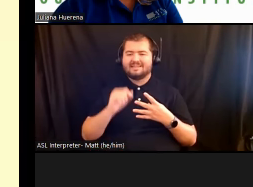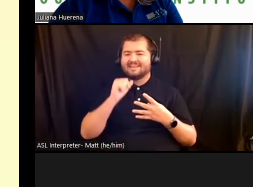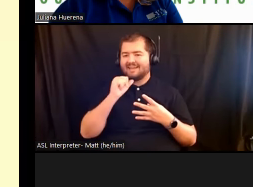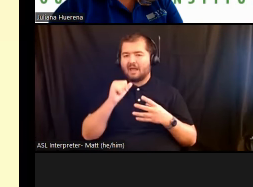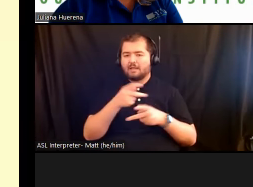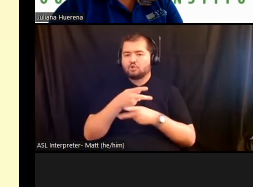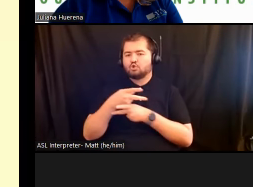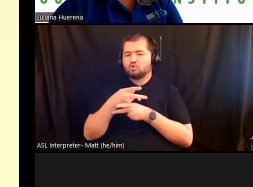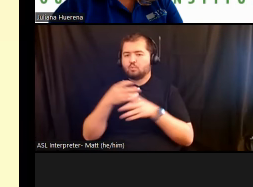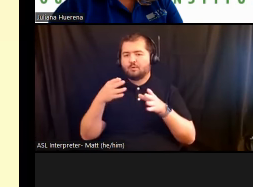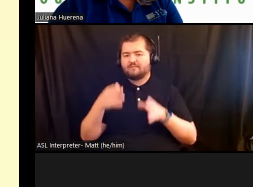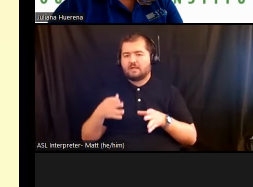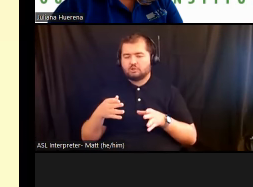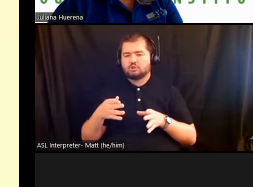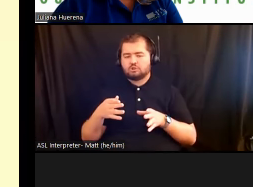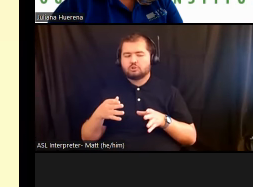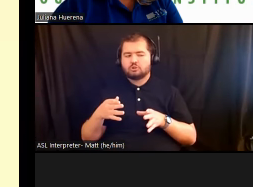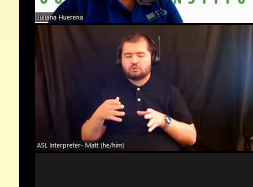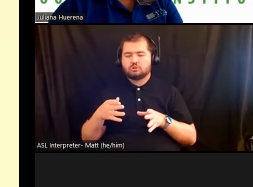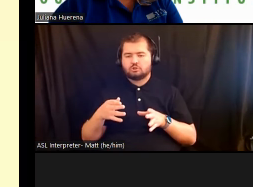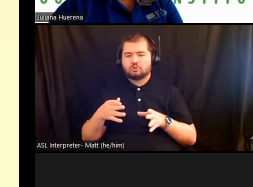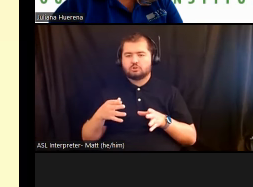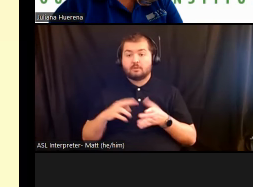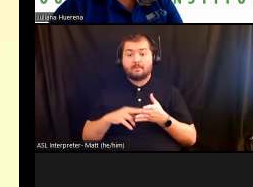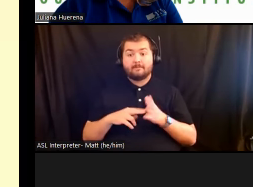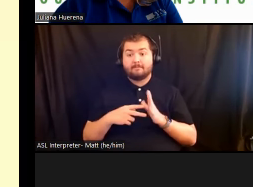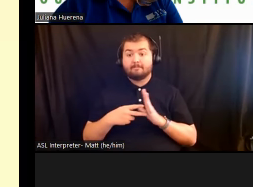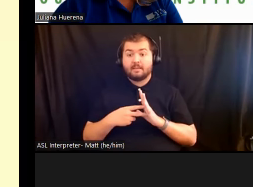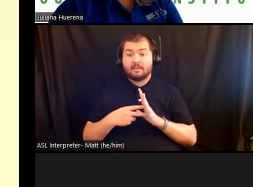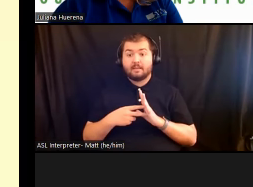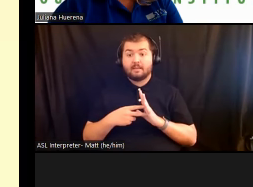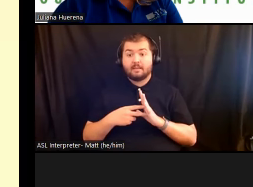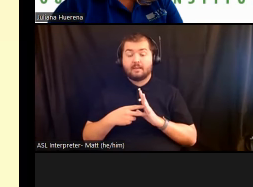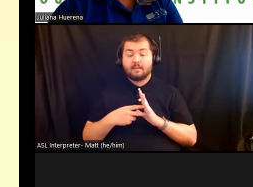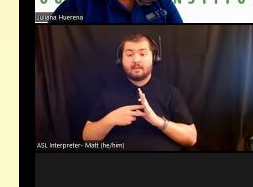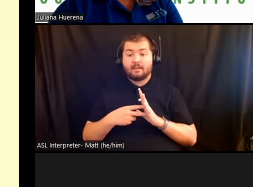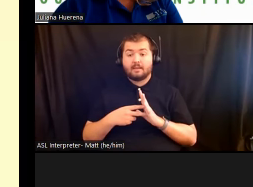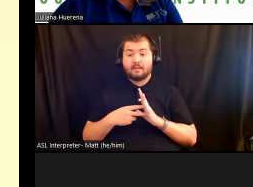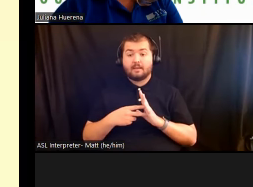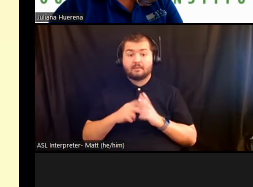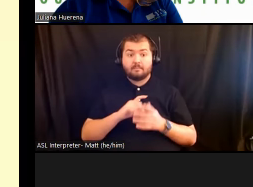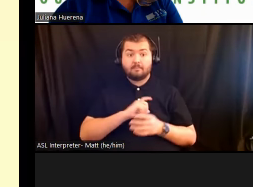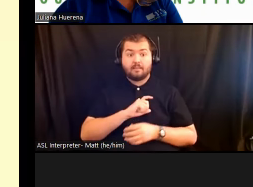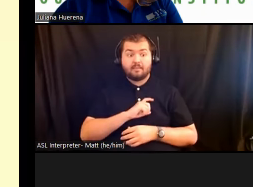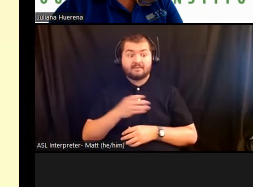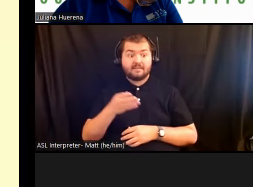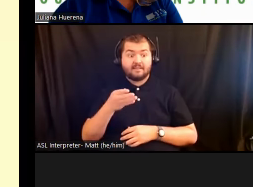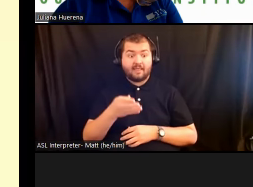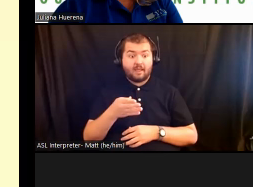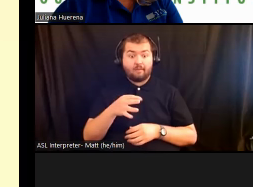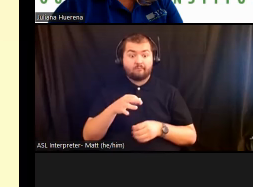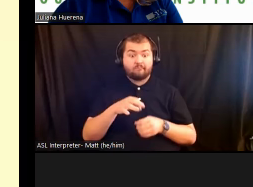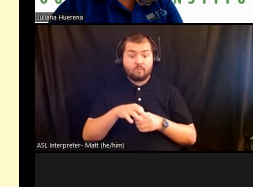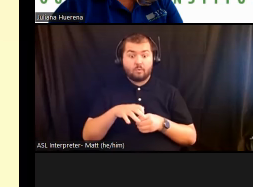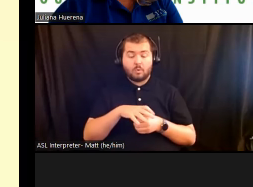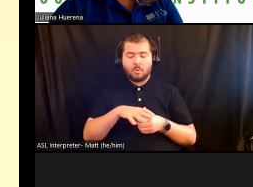polling locations. Okay, we should not have police anywhere inside a polling booth except for enforcing a law if somebody